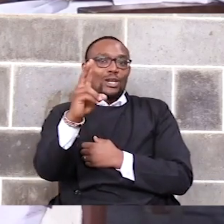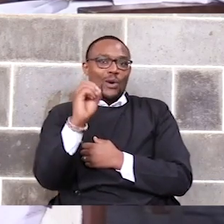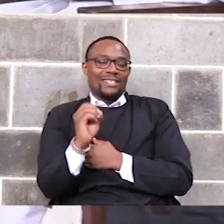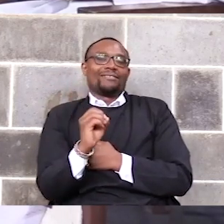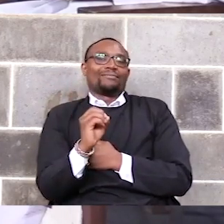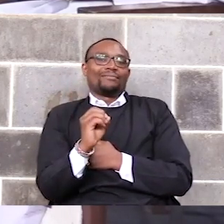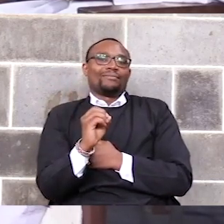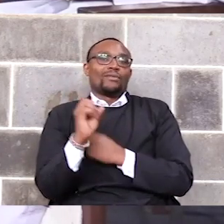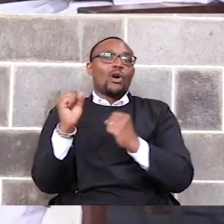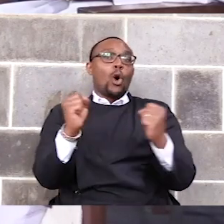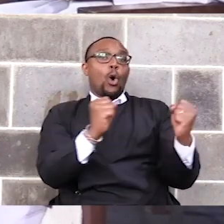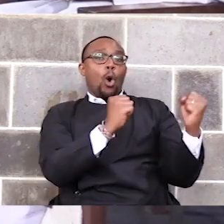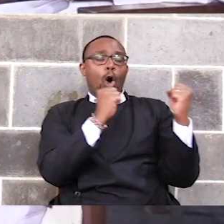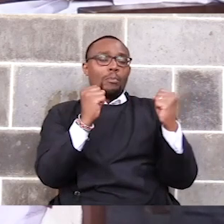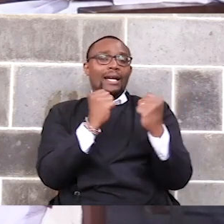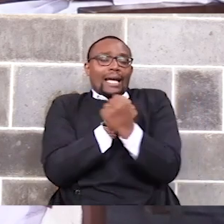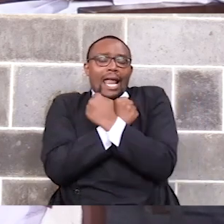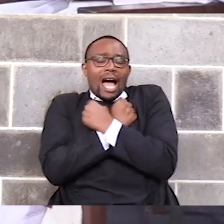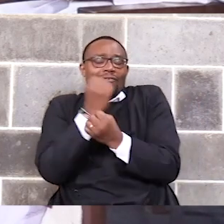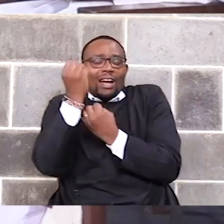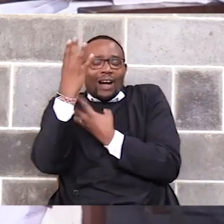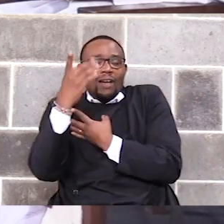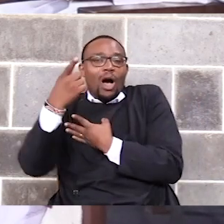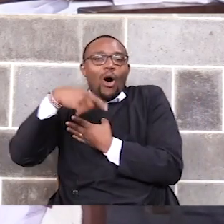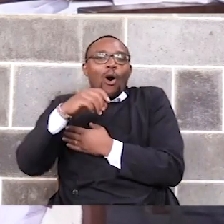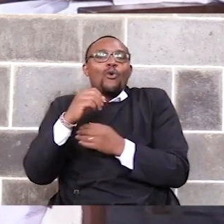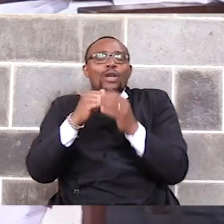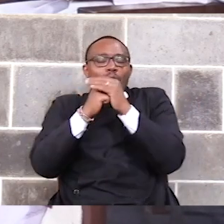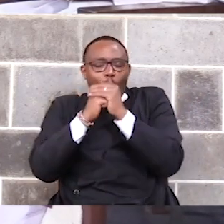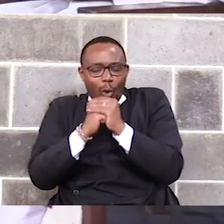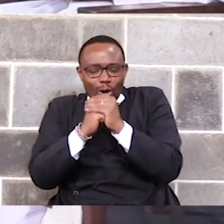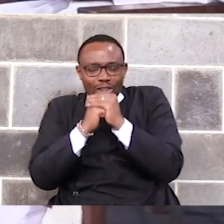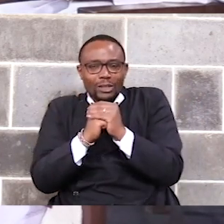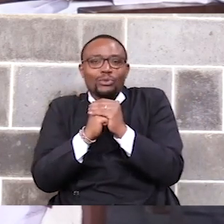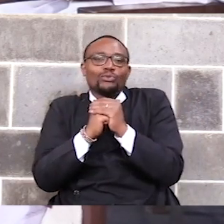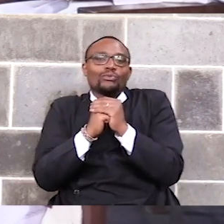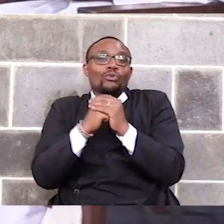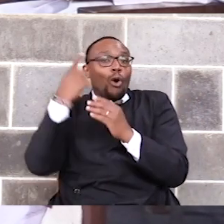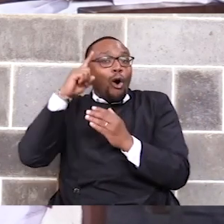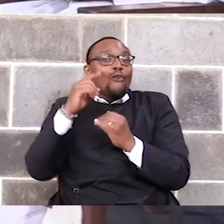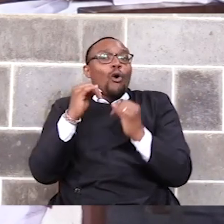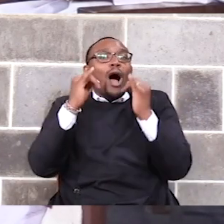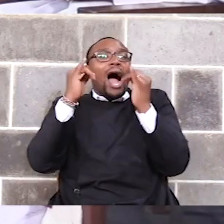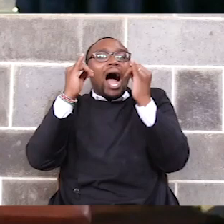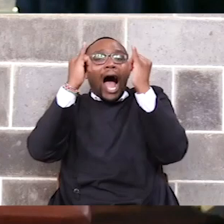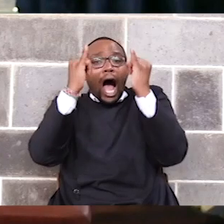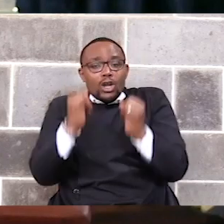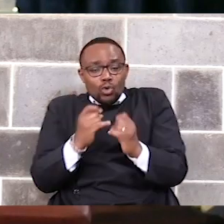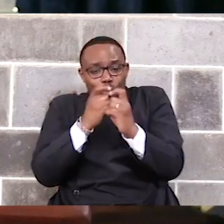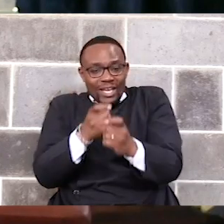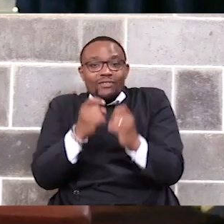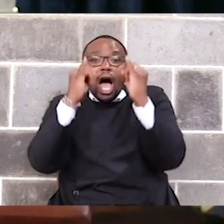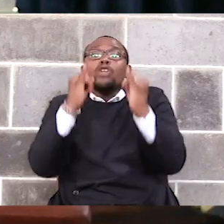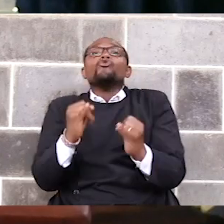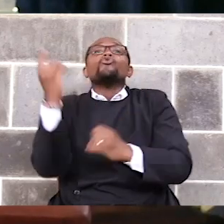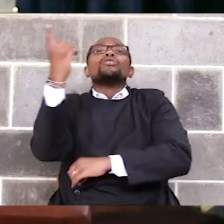Almighty and ever-loving Father, we thank you, we adore you, and we exalt you for giving us another gift, another day,